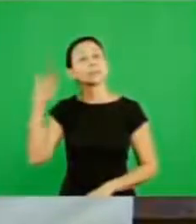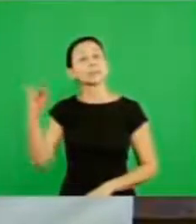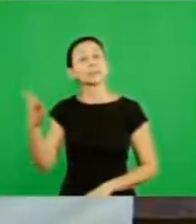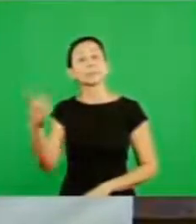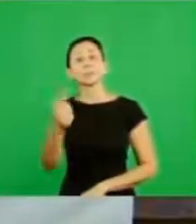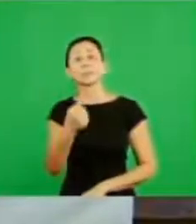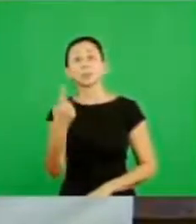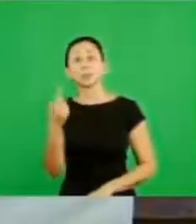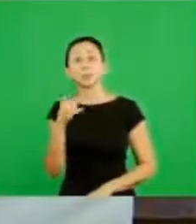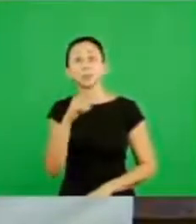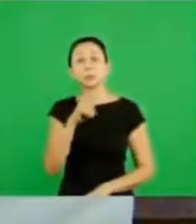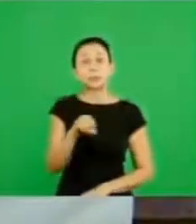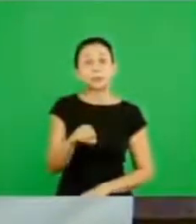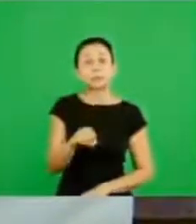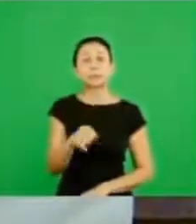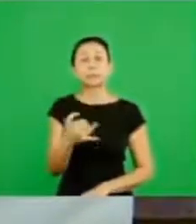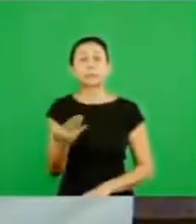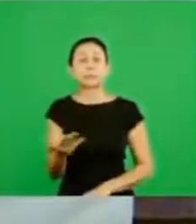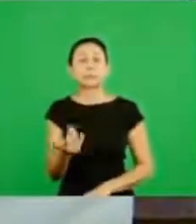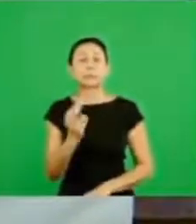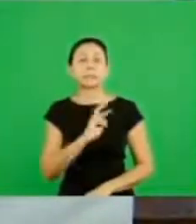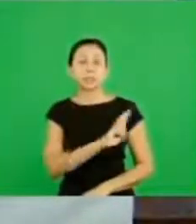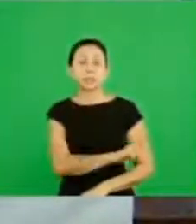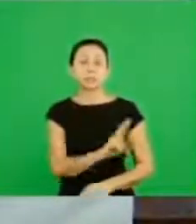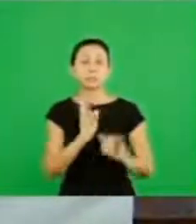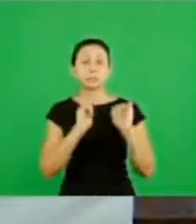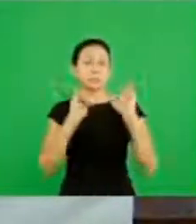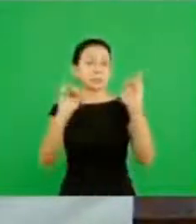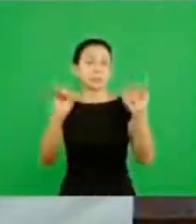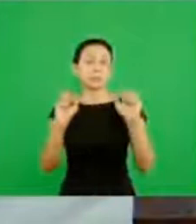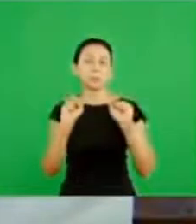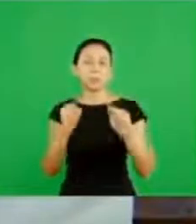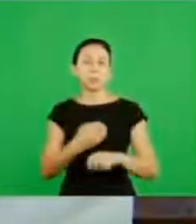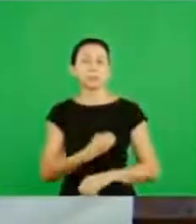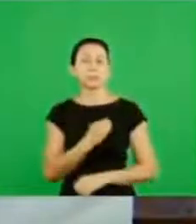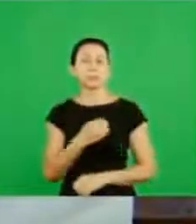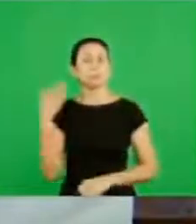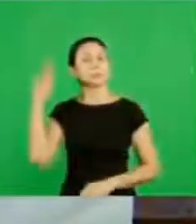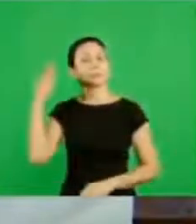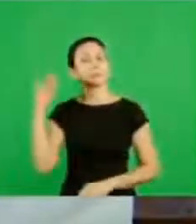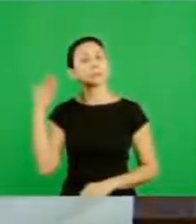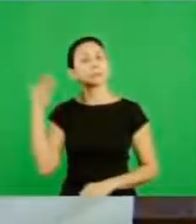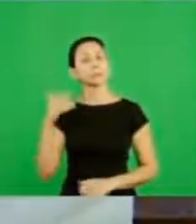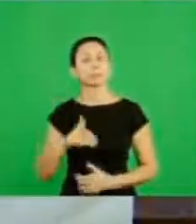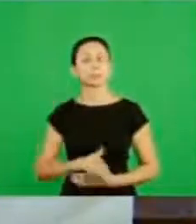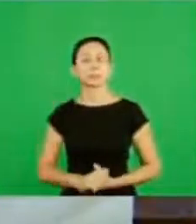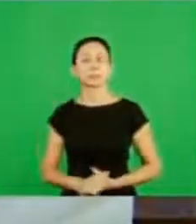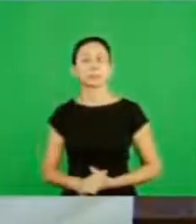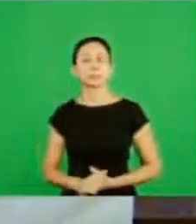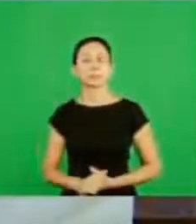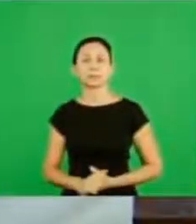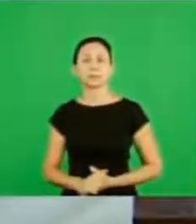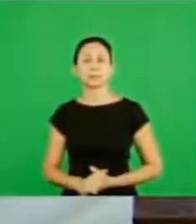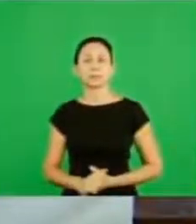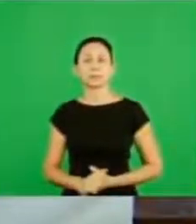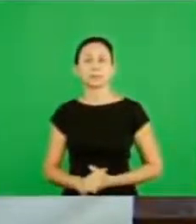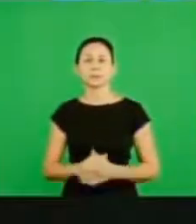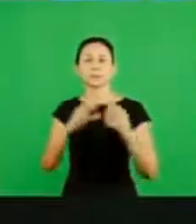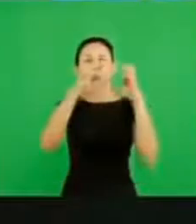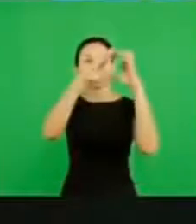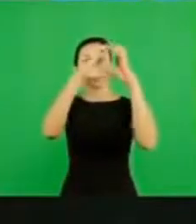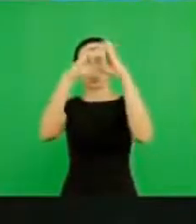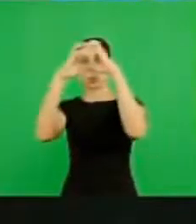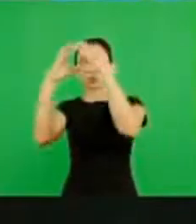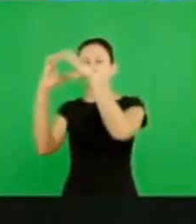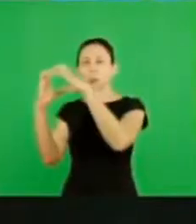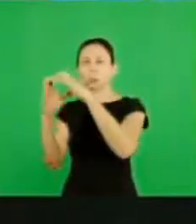church in the world. No, we're not saying that. We're saying that we have a message, then others may have it or not, but we have